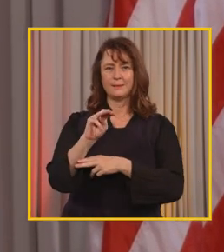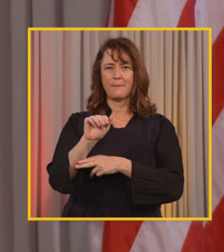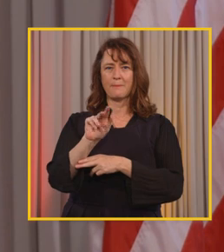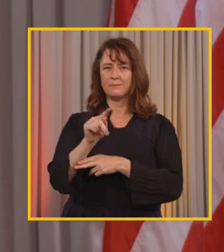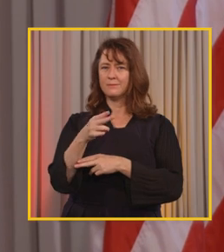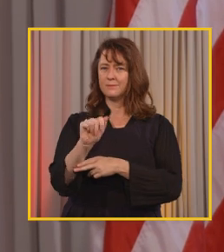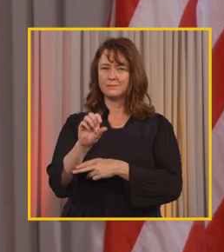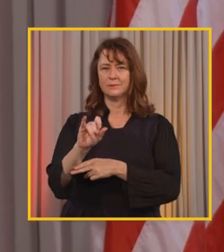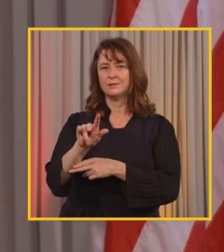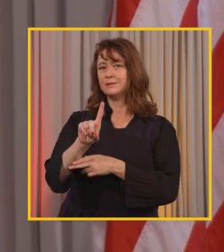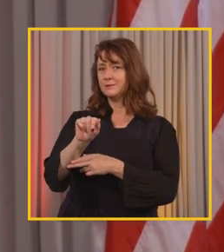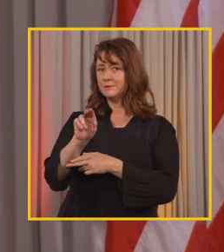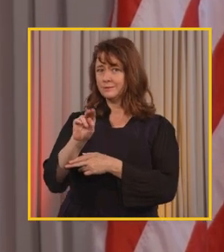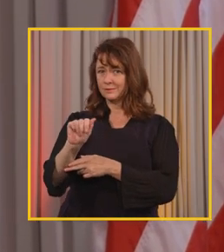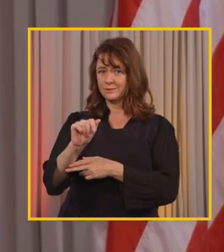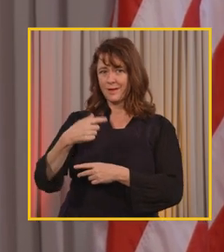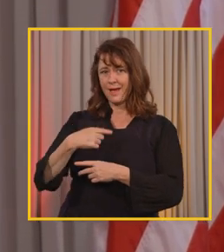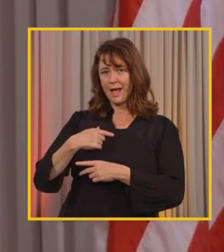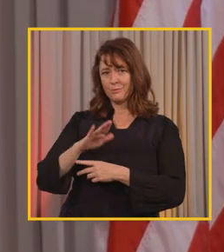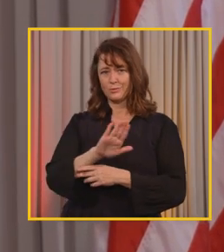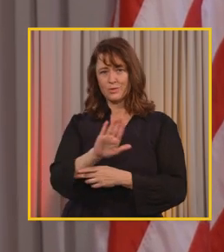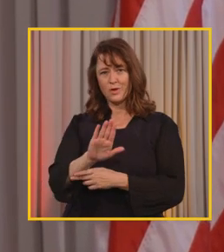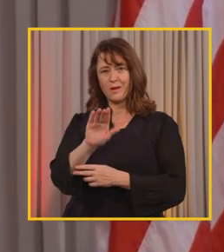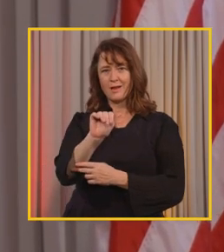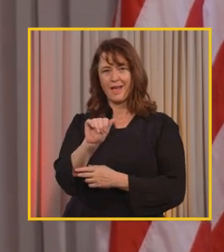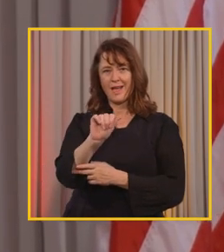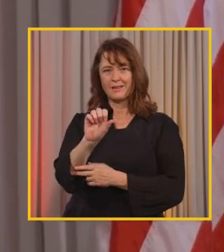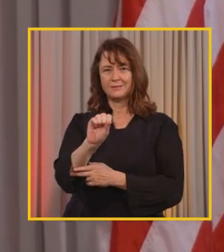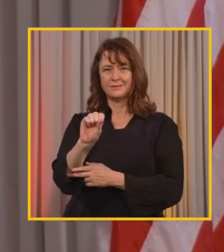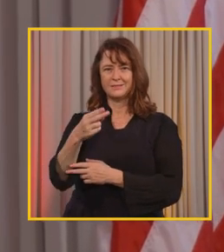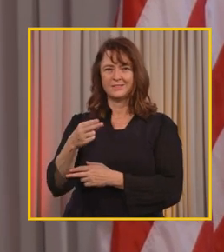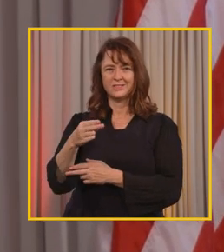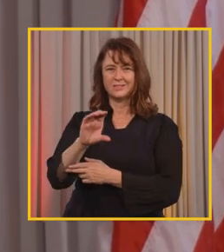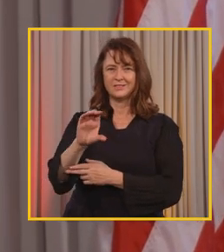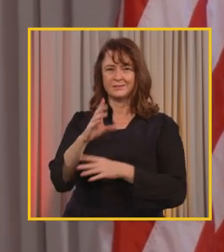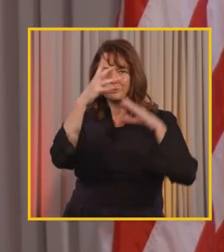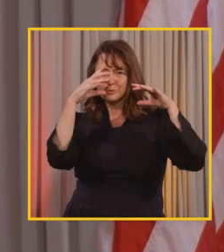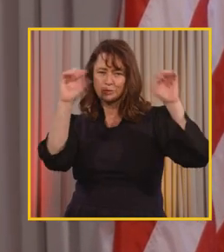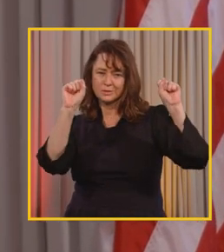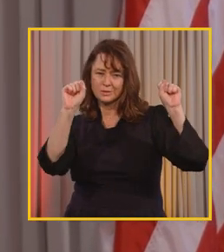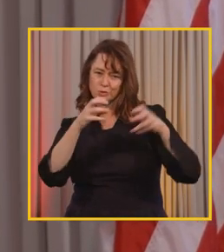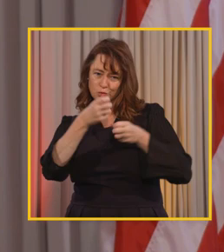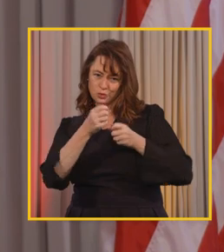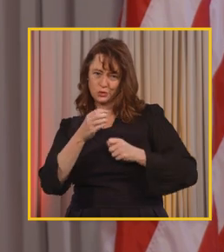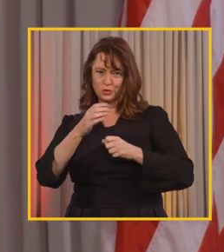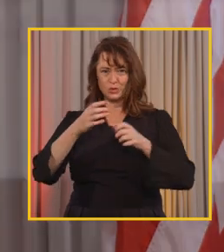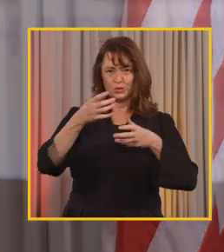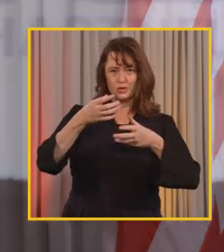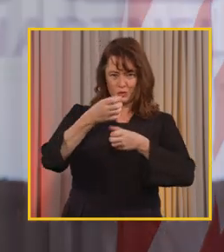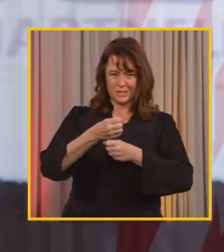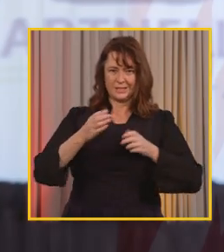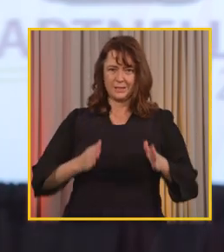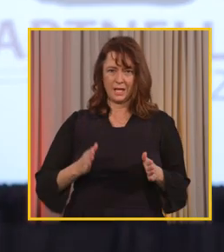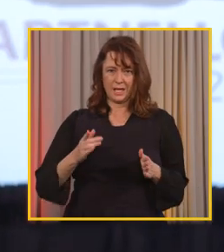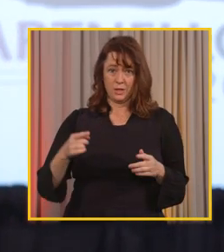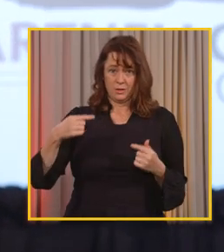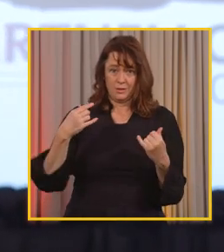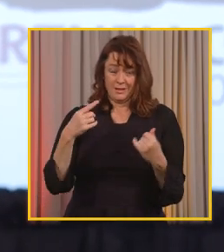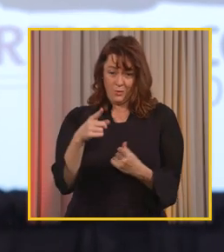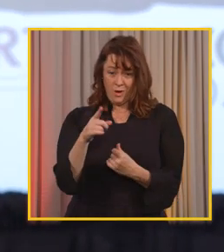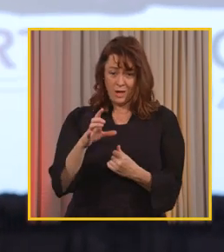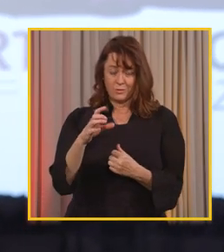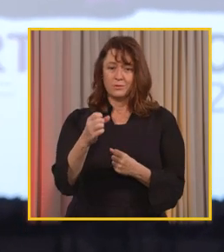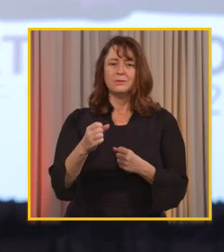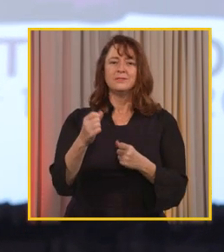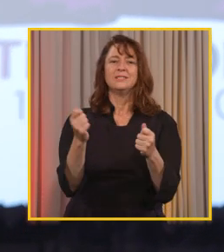I'm your AASHC President and Student Trustee. It is my honor to open our 100th commencement ceremony. I would like to